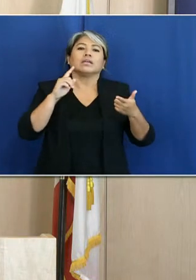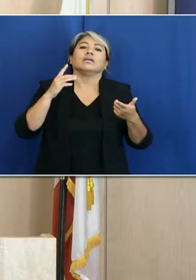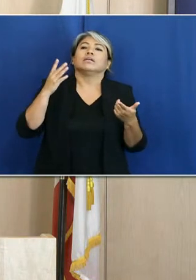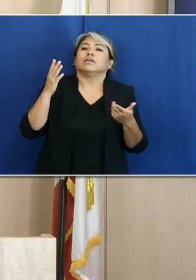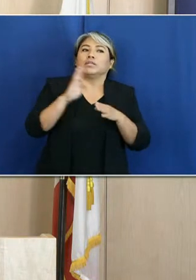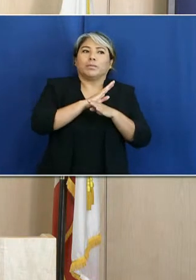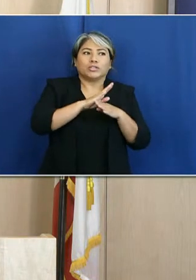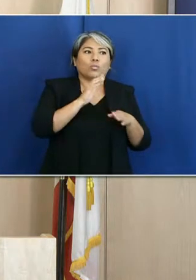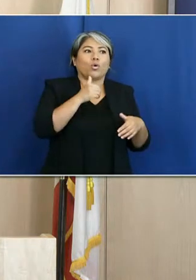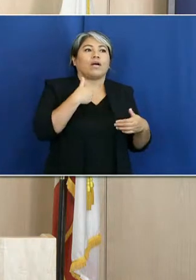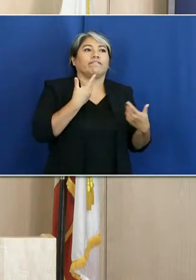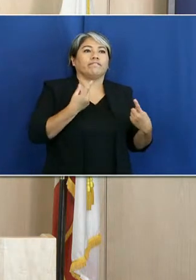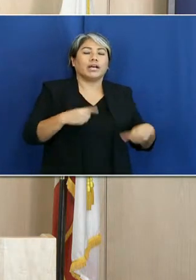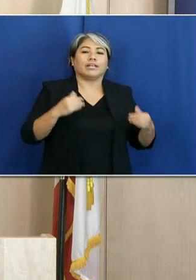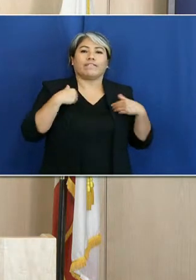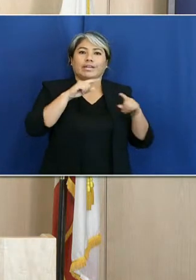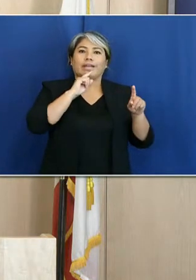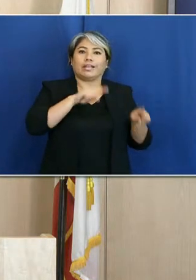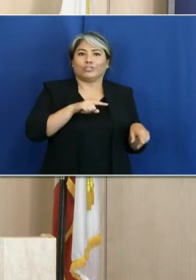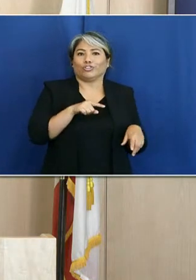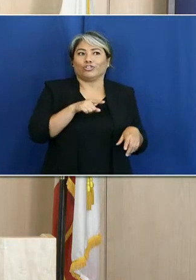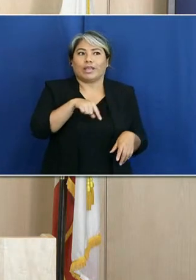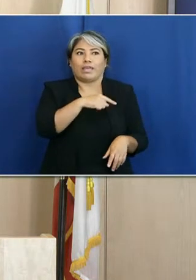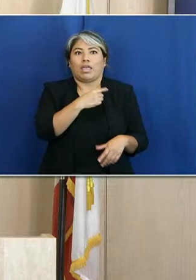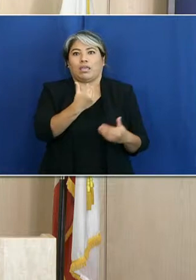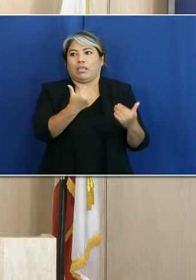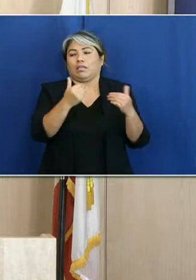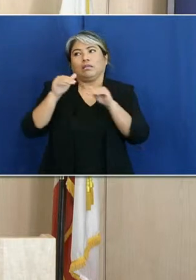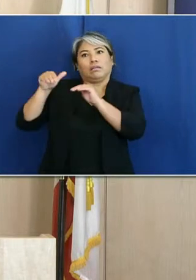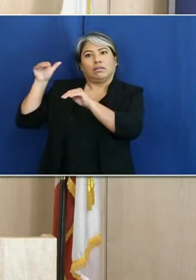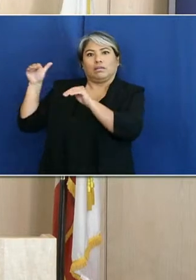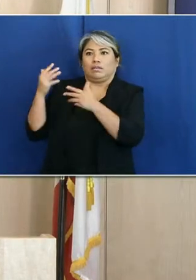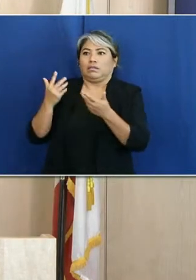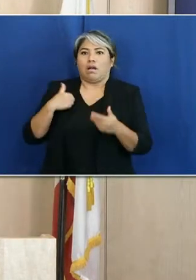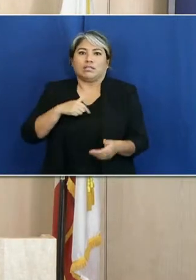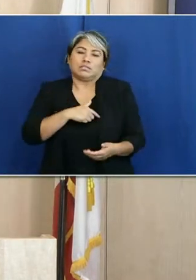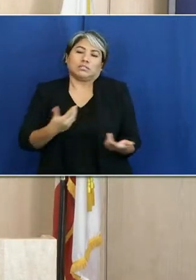that question that they keep raising. Supervisor Fletcher?